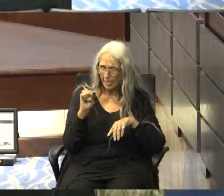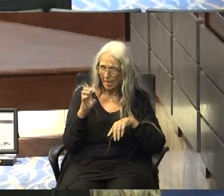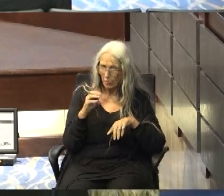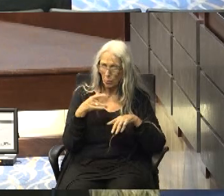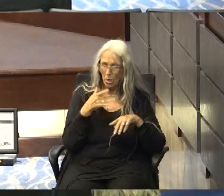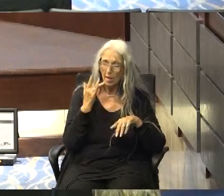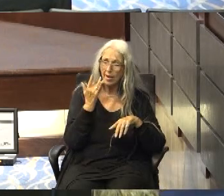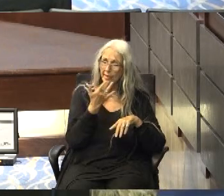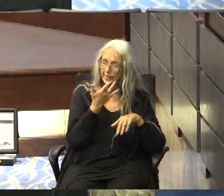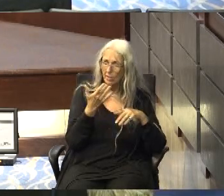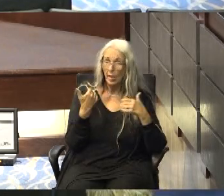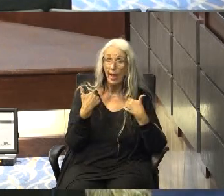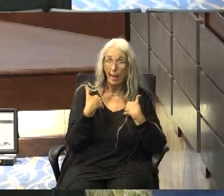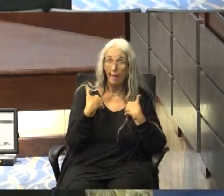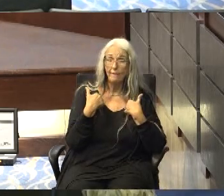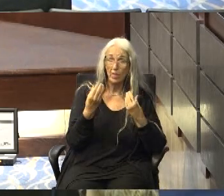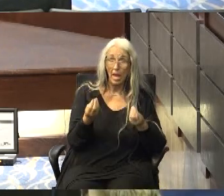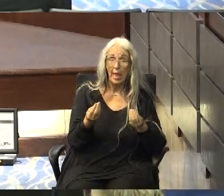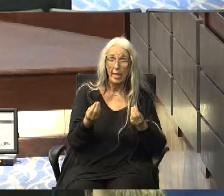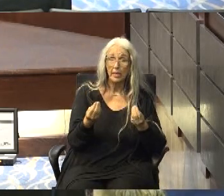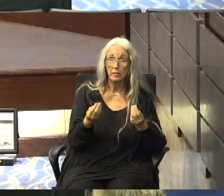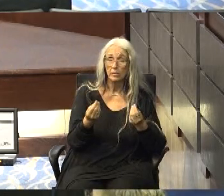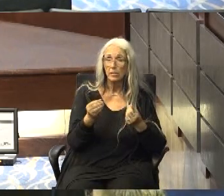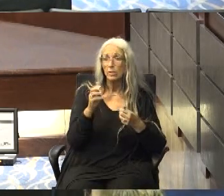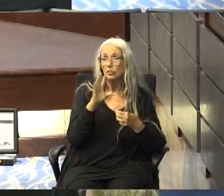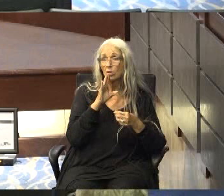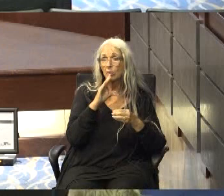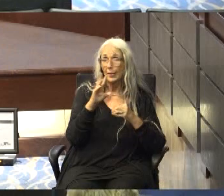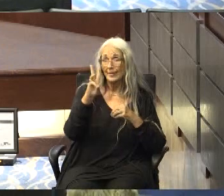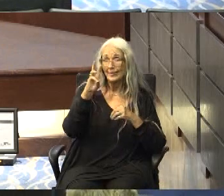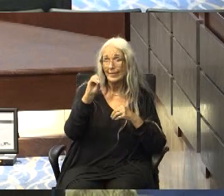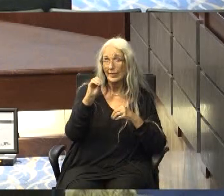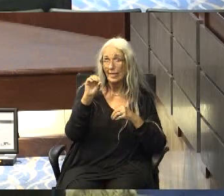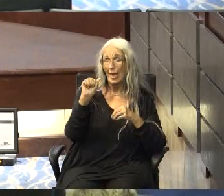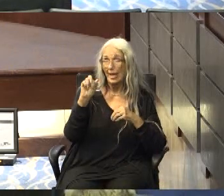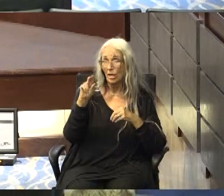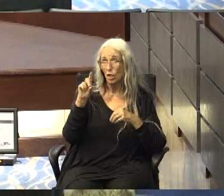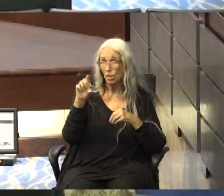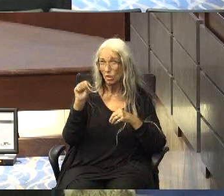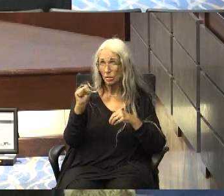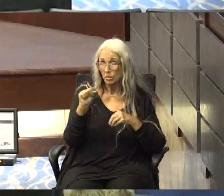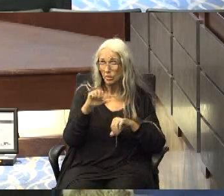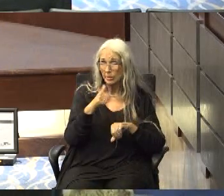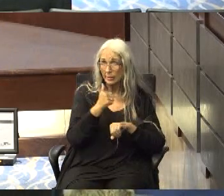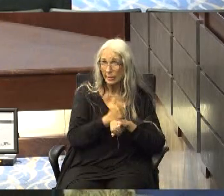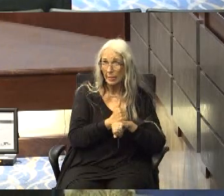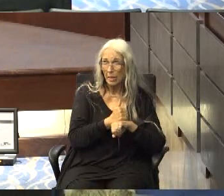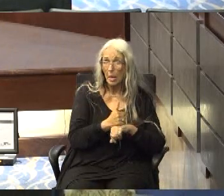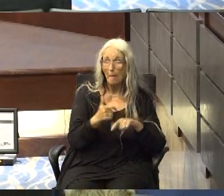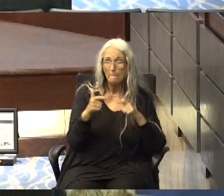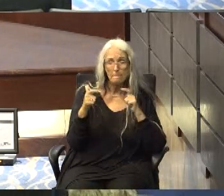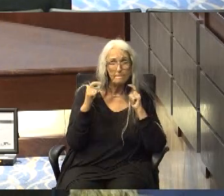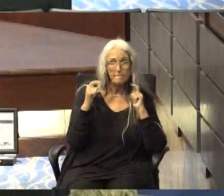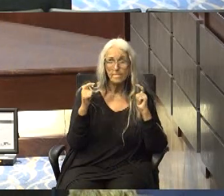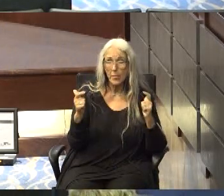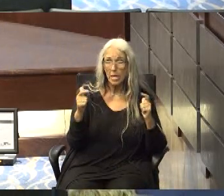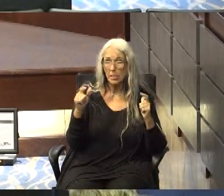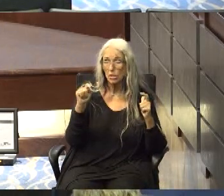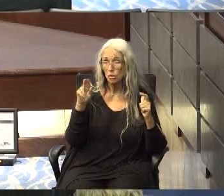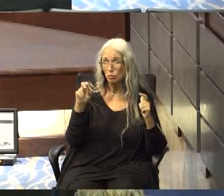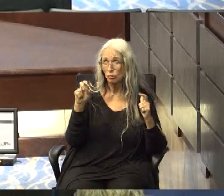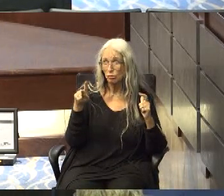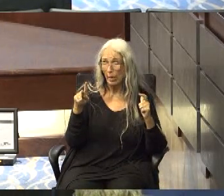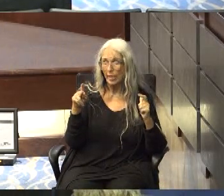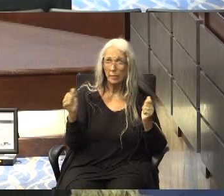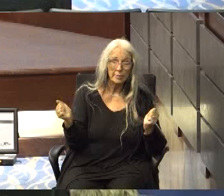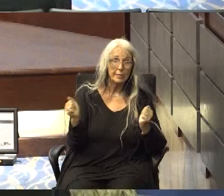right now to have that, or to be thinking about the 60 acres is kind of rare to be able to put that big of a tract